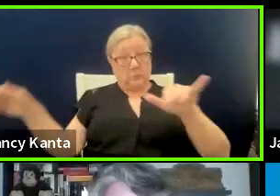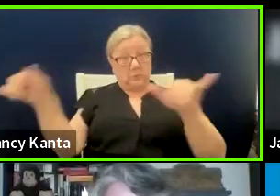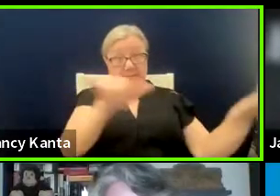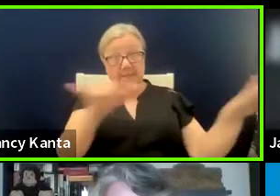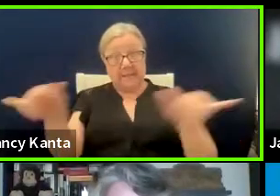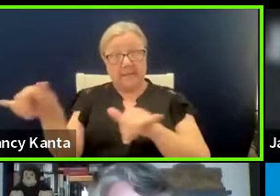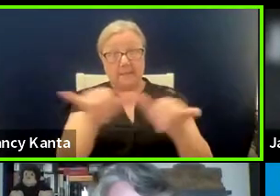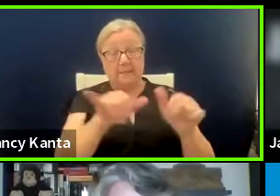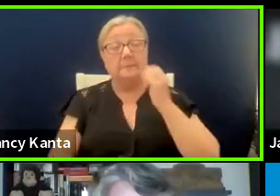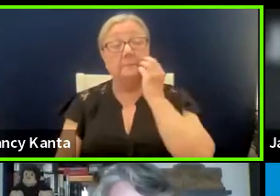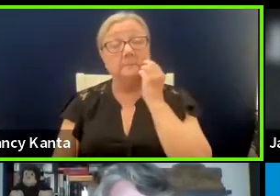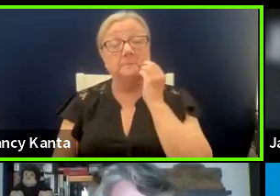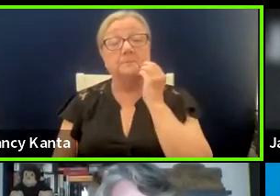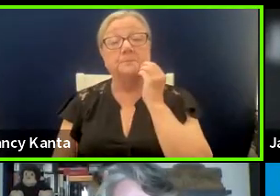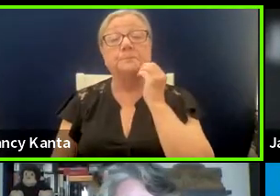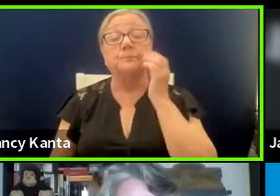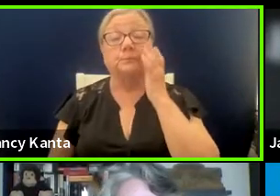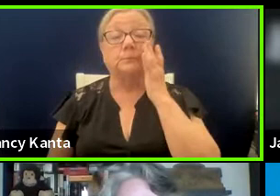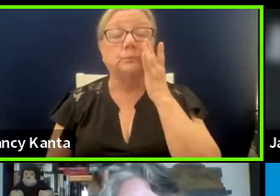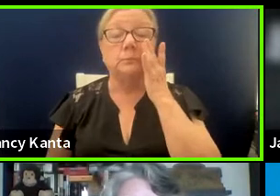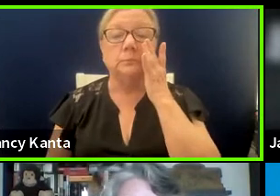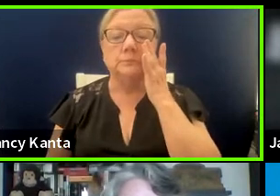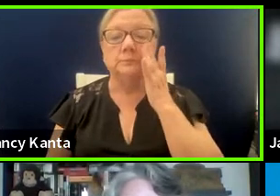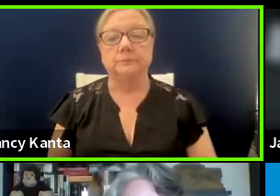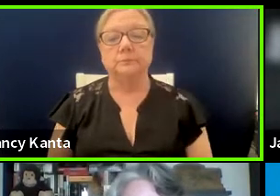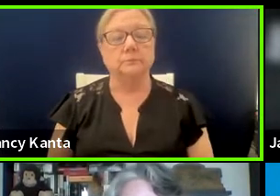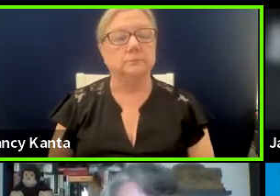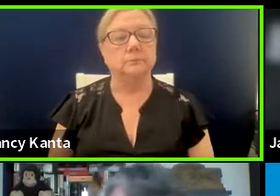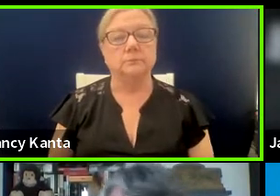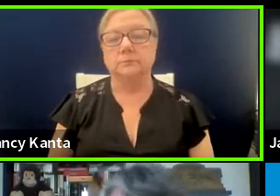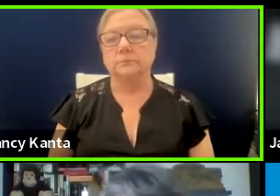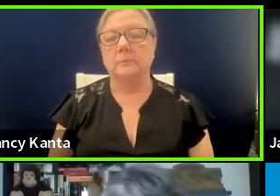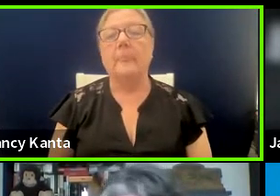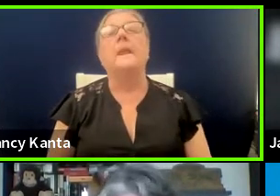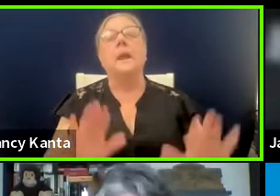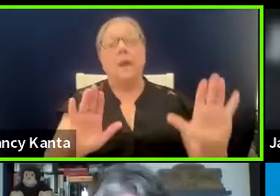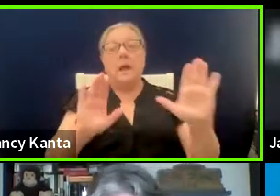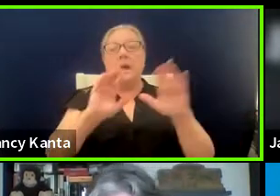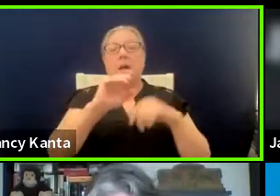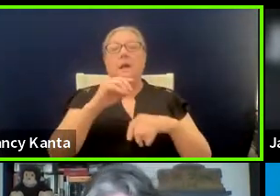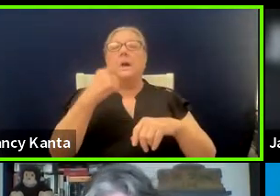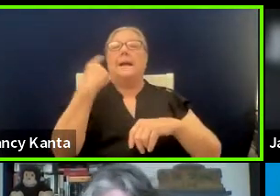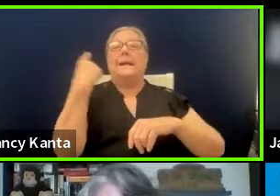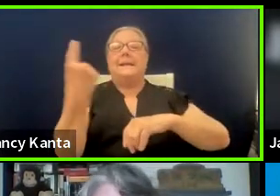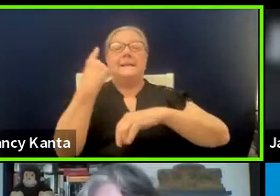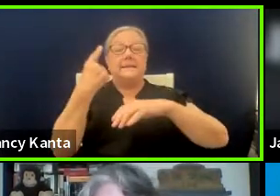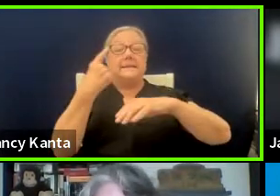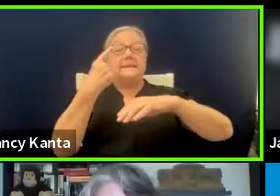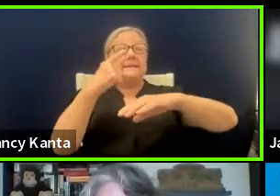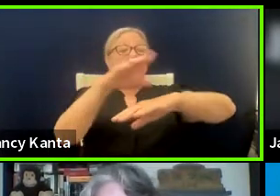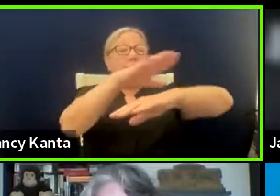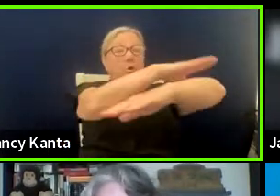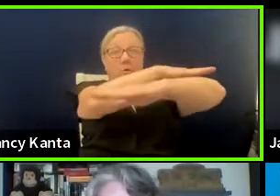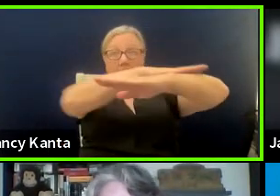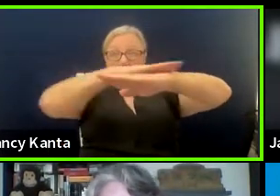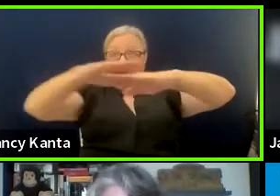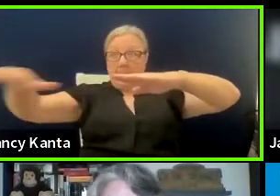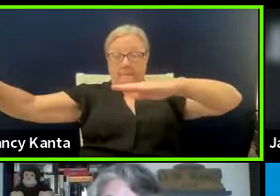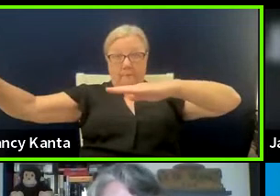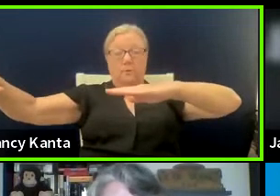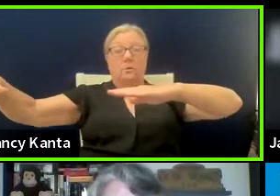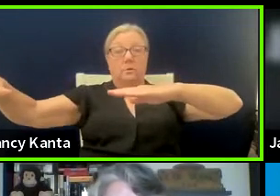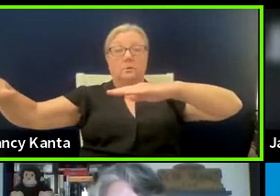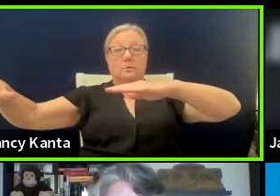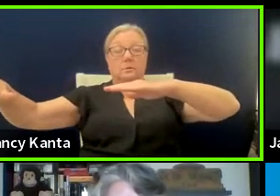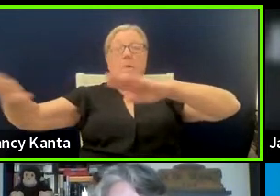So the single, the single level bridge, let me go back up just a moment.